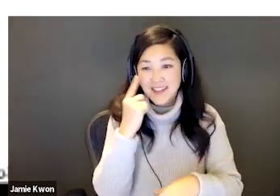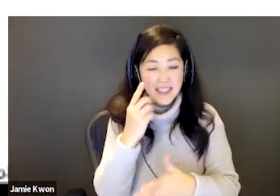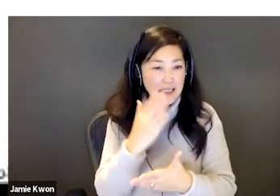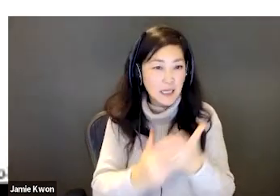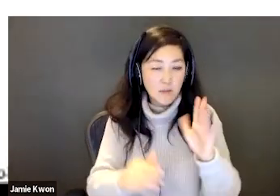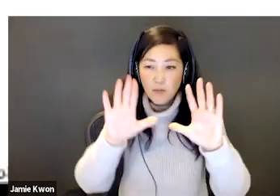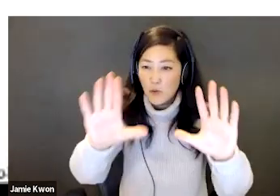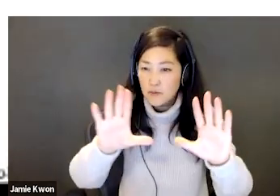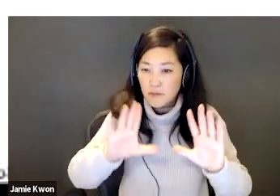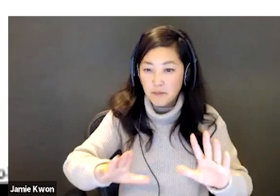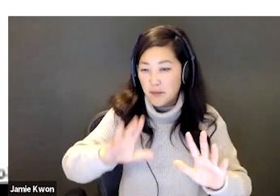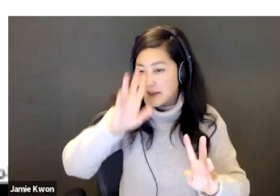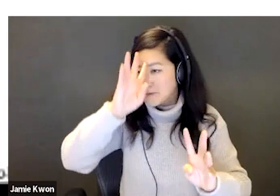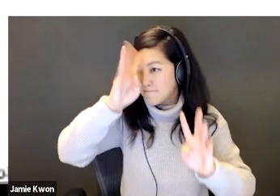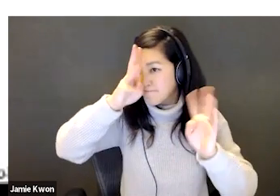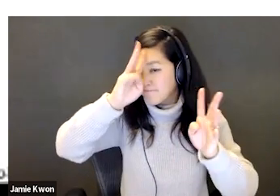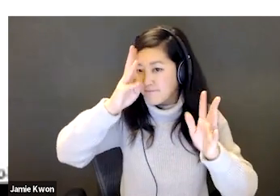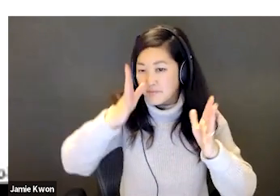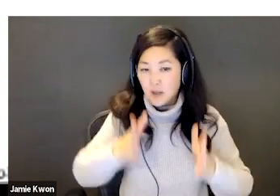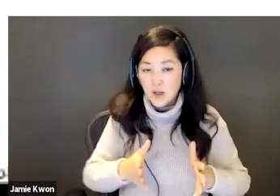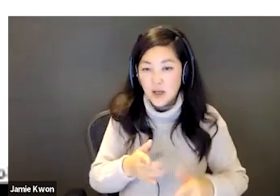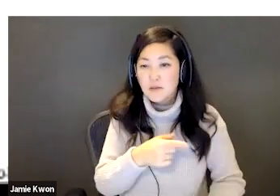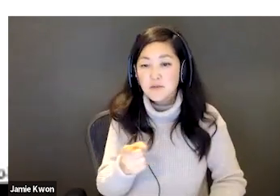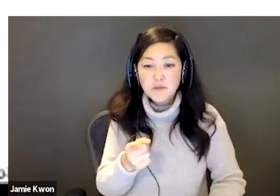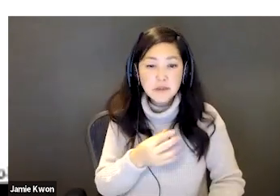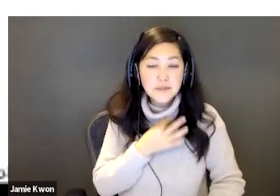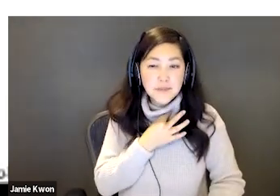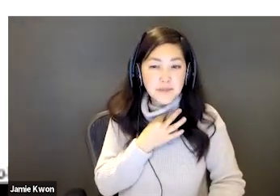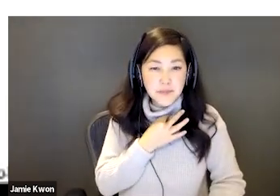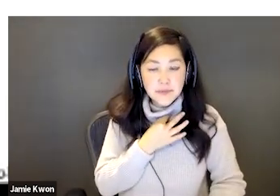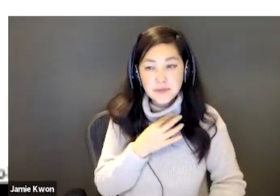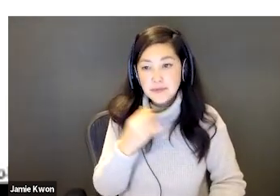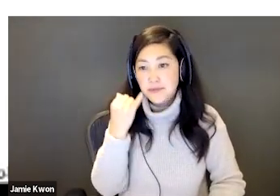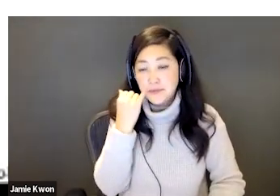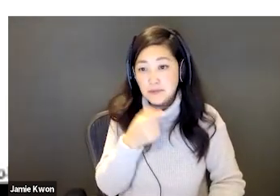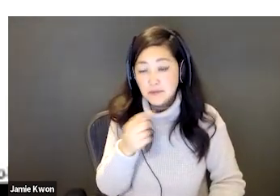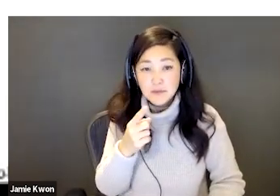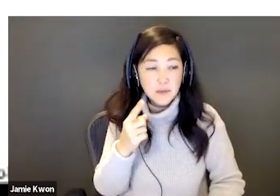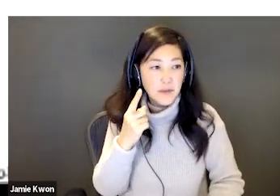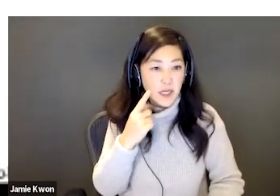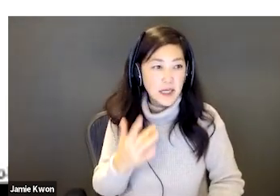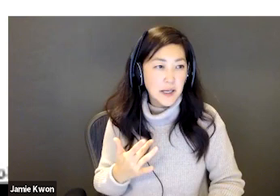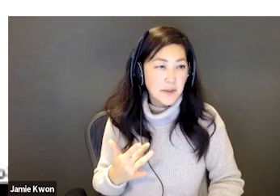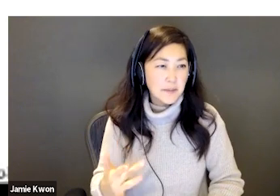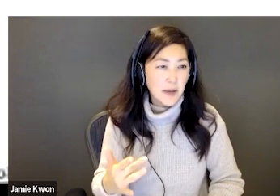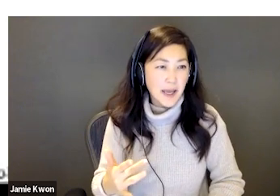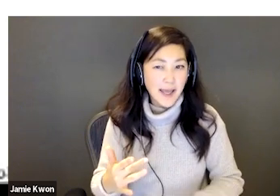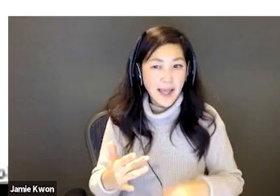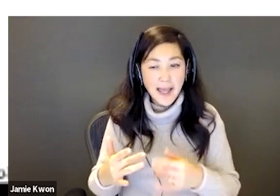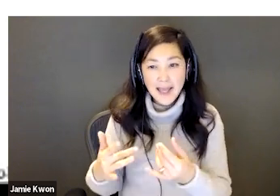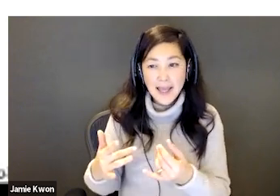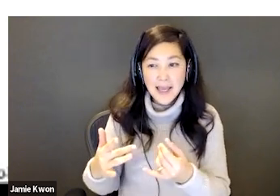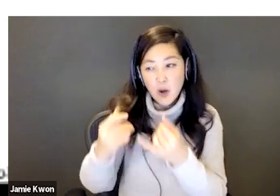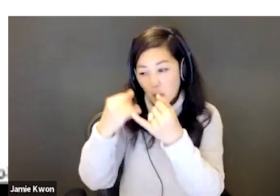all time and be curious of if they were, thinking in a typically wired way or